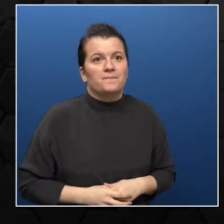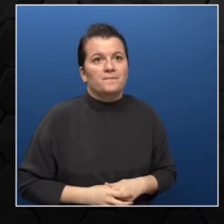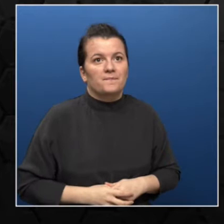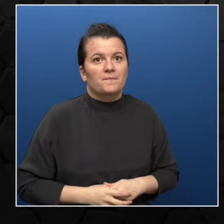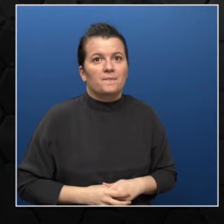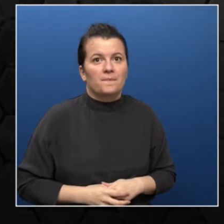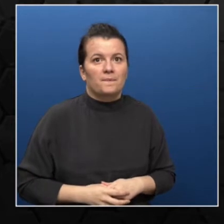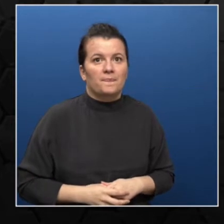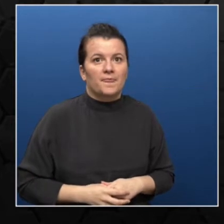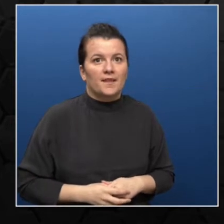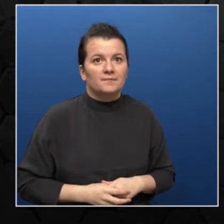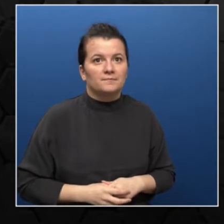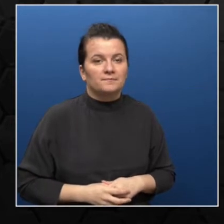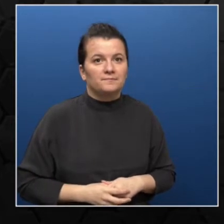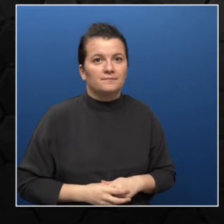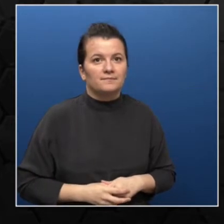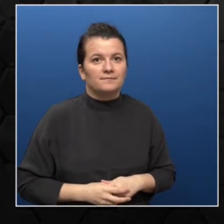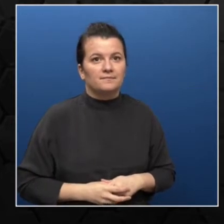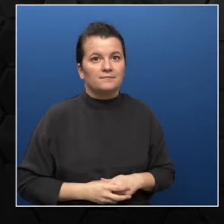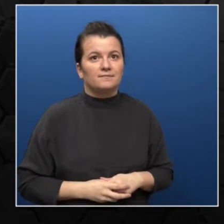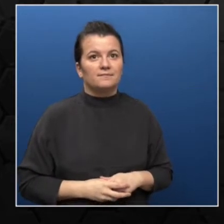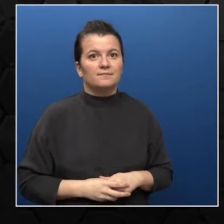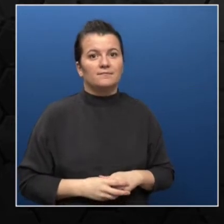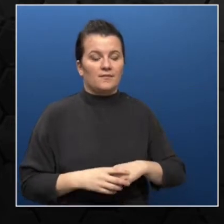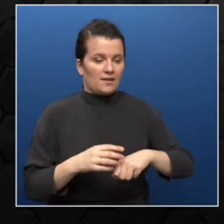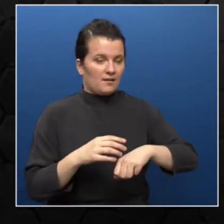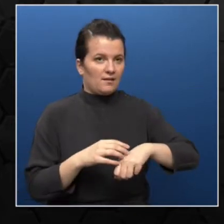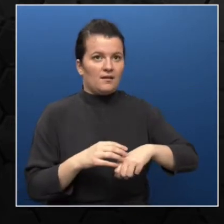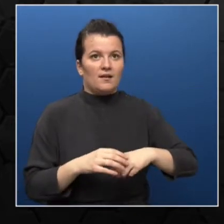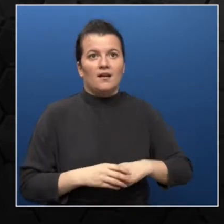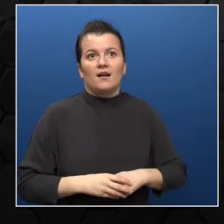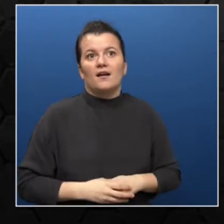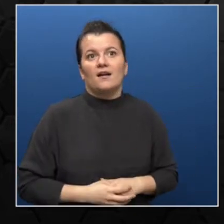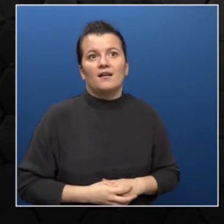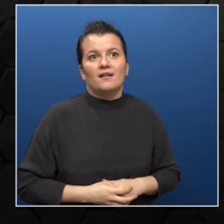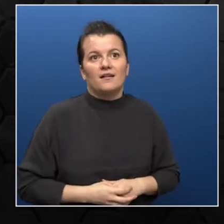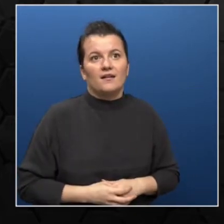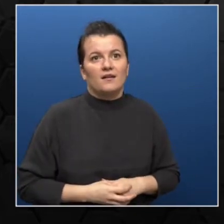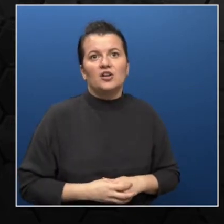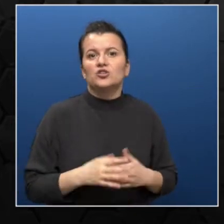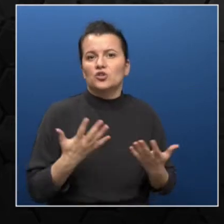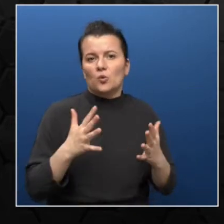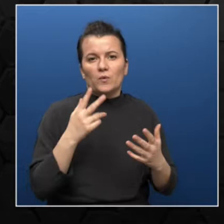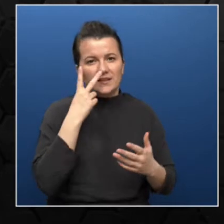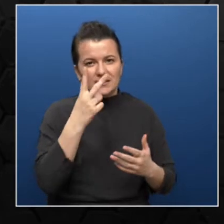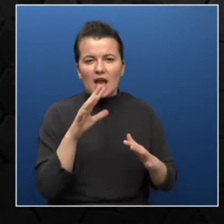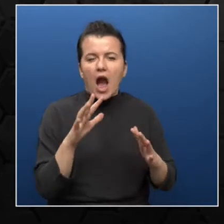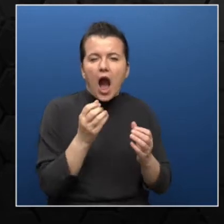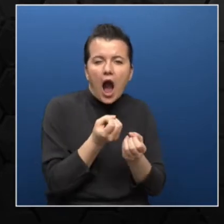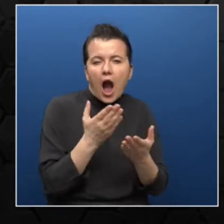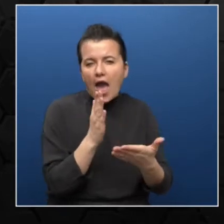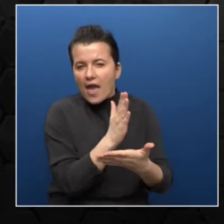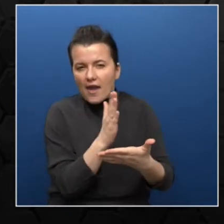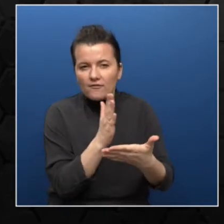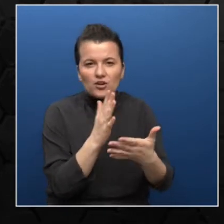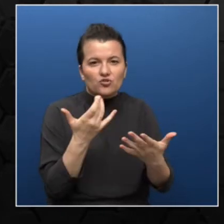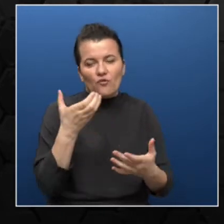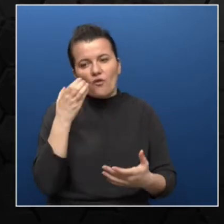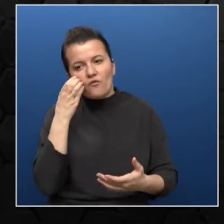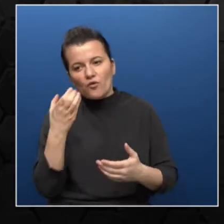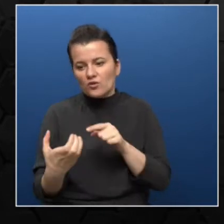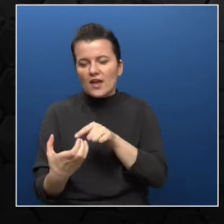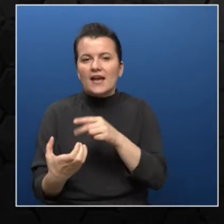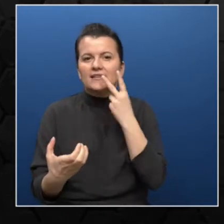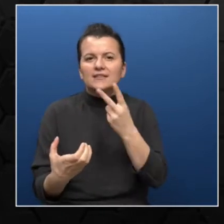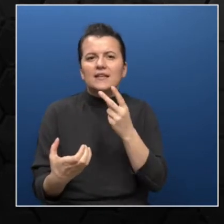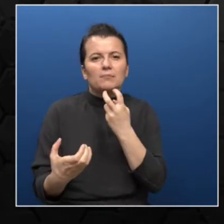Press. The display, this is the statistics of average power consumption for parts of smartphones. So the